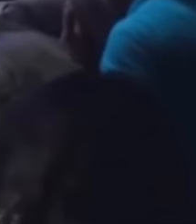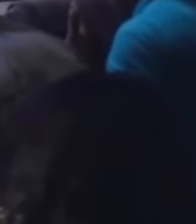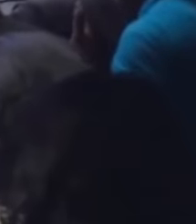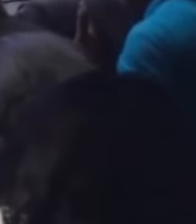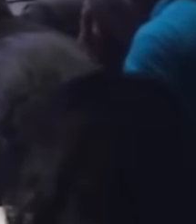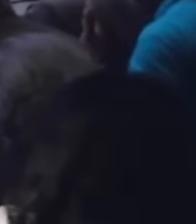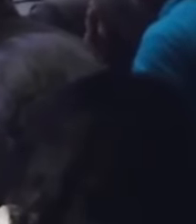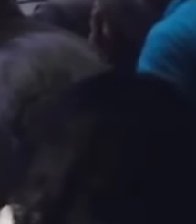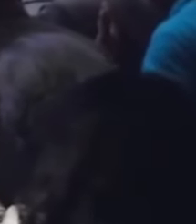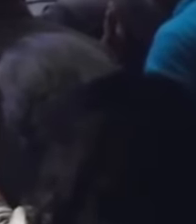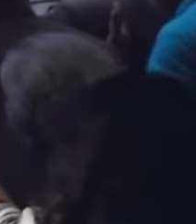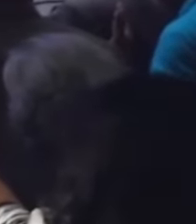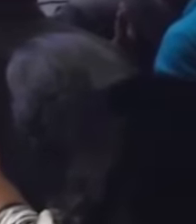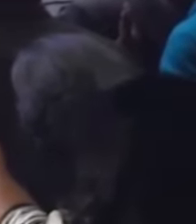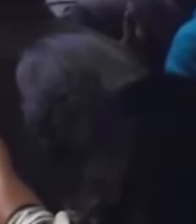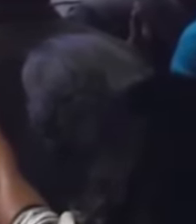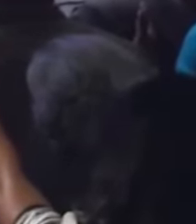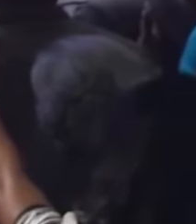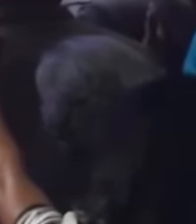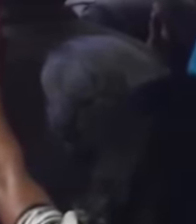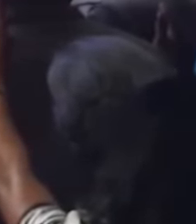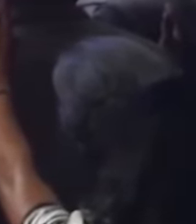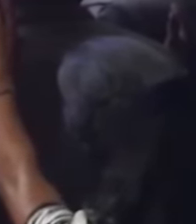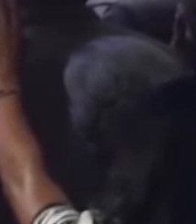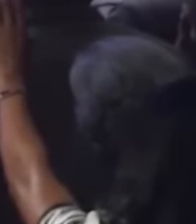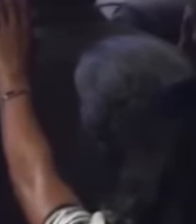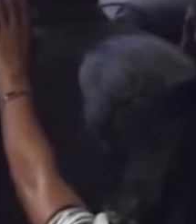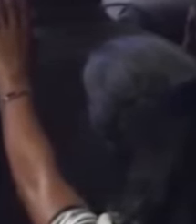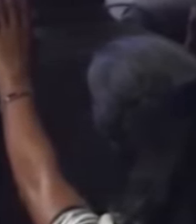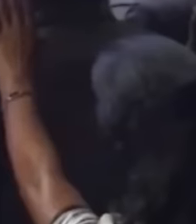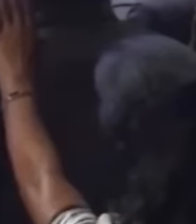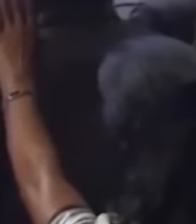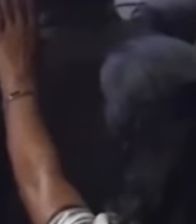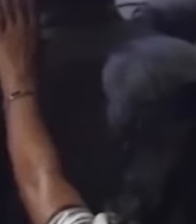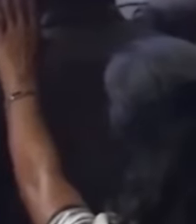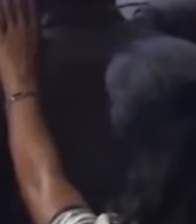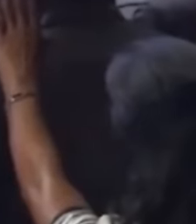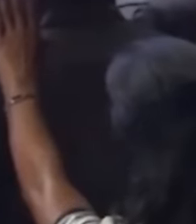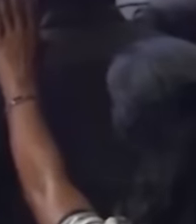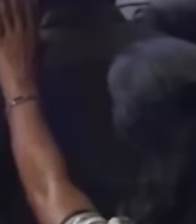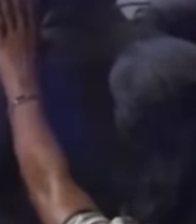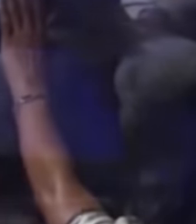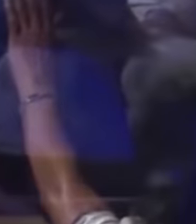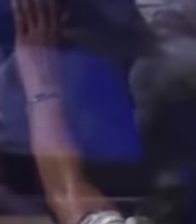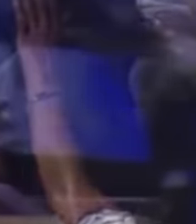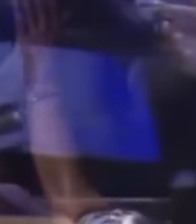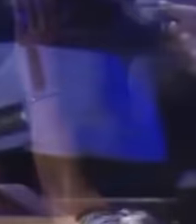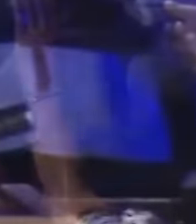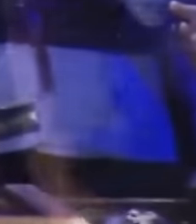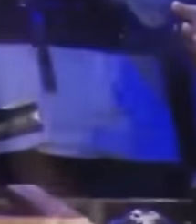We can't be perfect because our living journey demands that sanctification becomes a continual